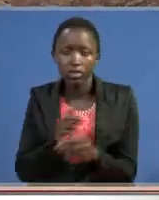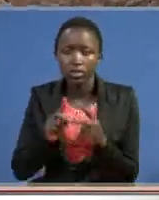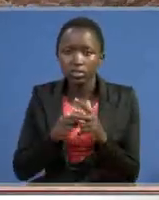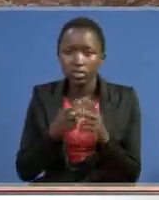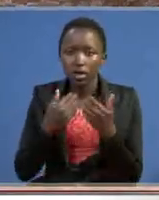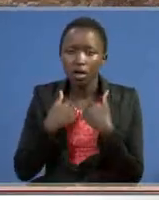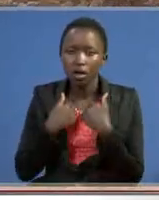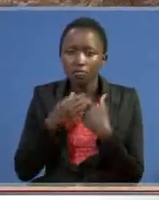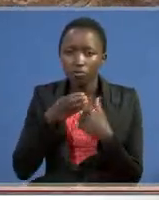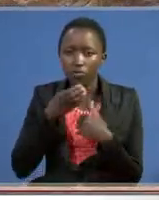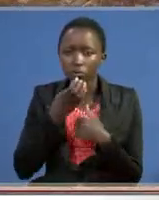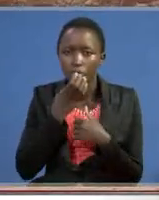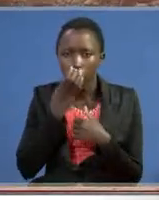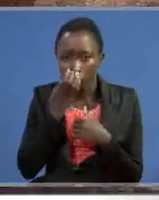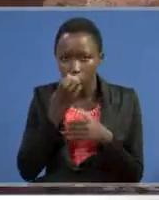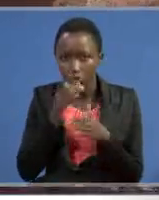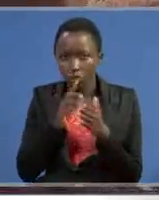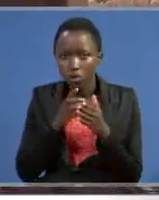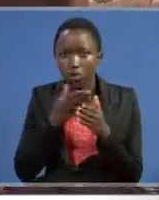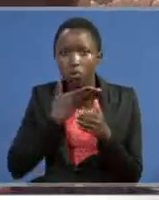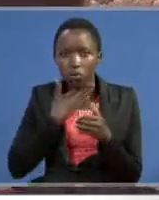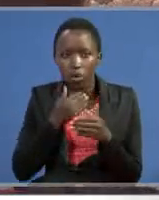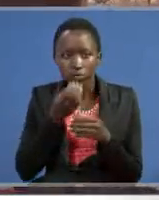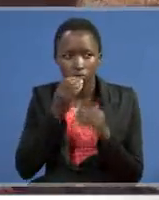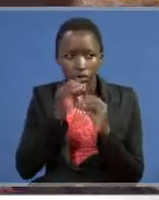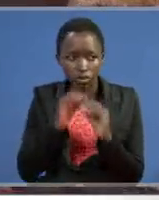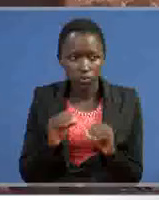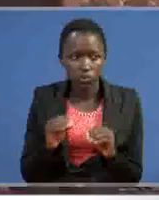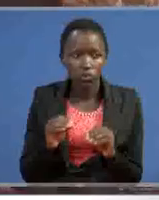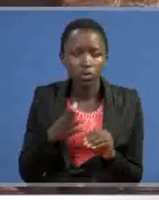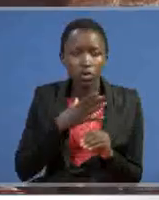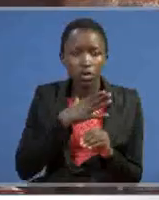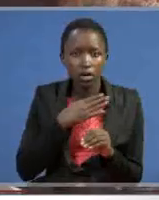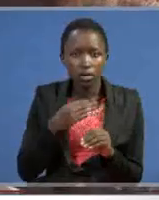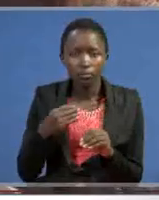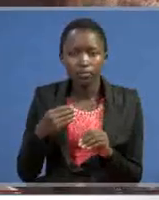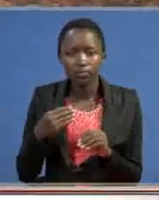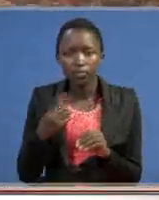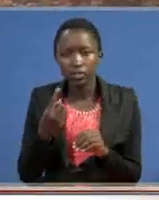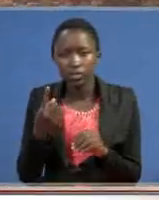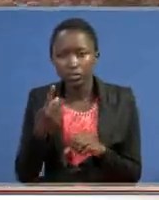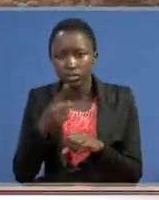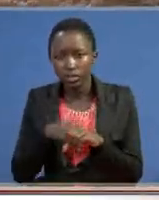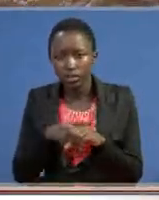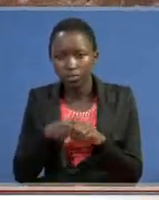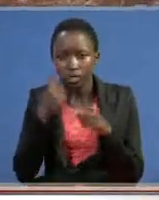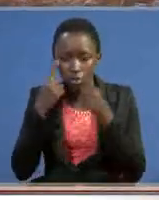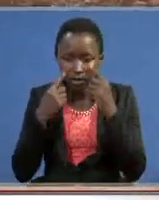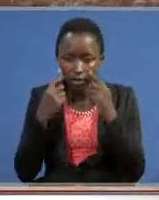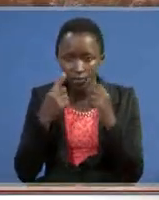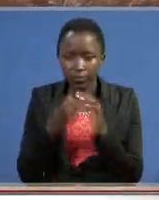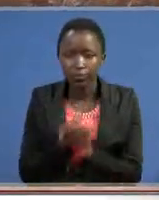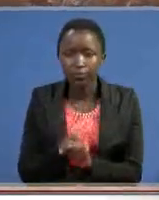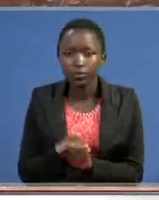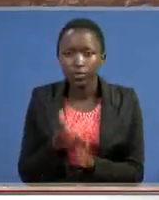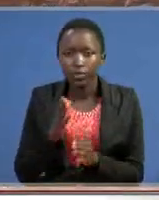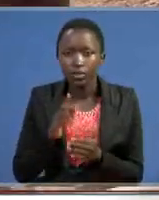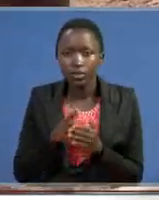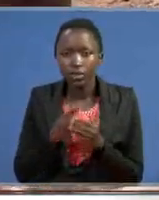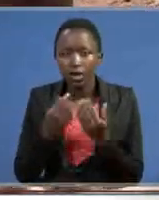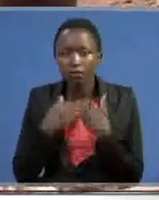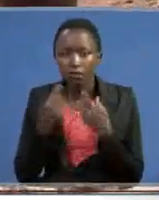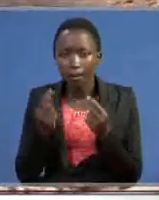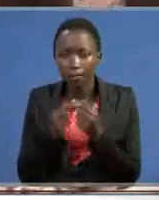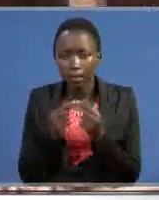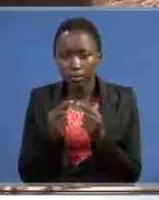acronym wheely moto now Chuckie Chocula keyless yeah Analia to Alaska mommy